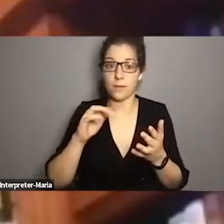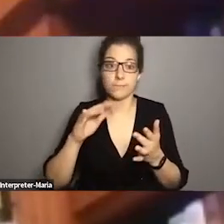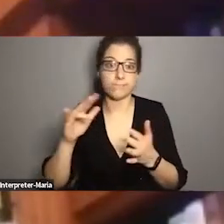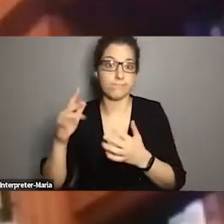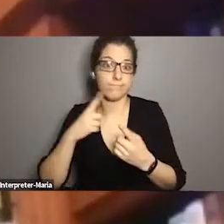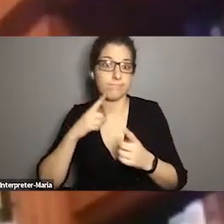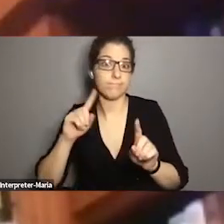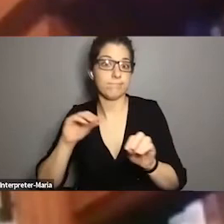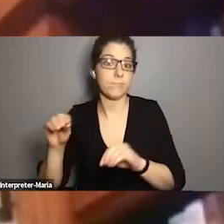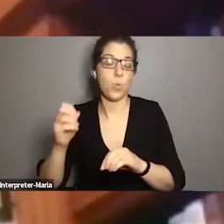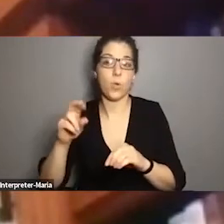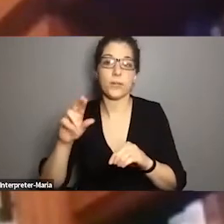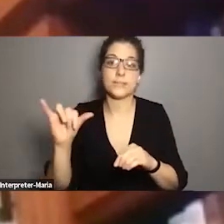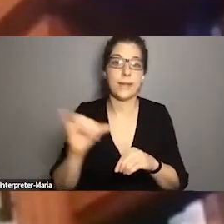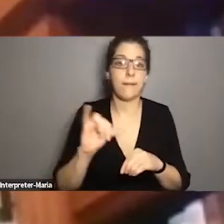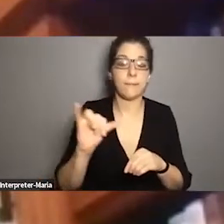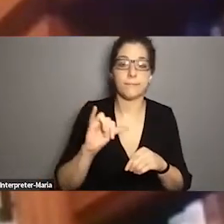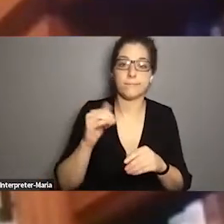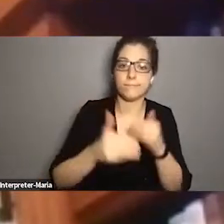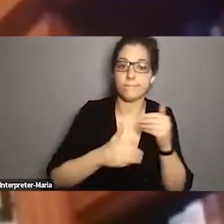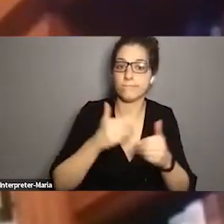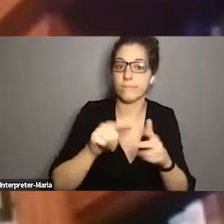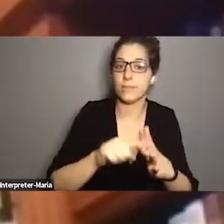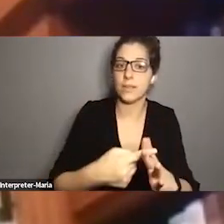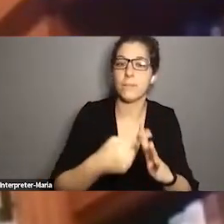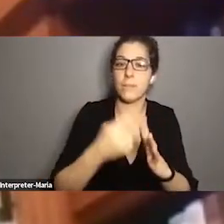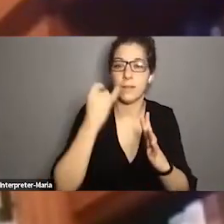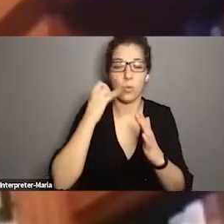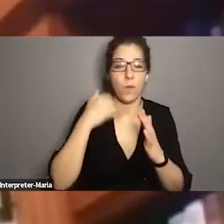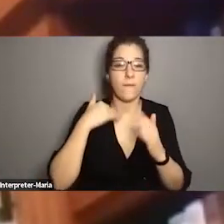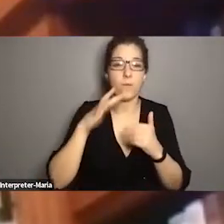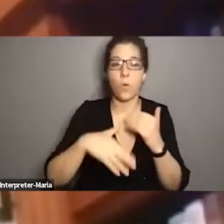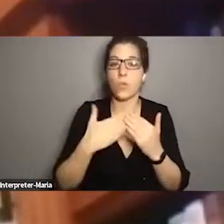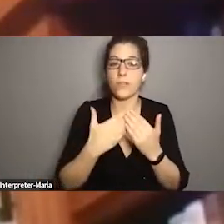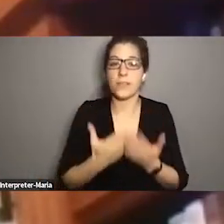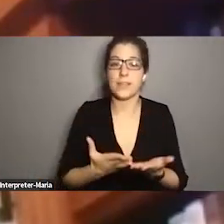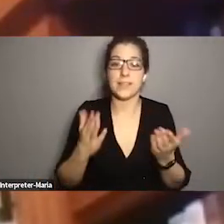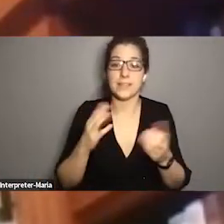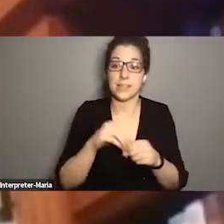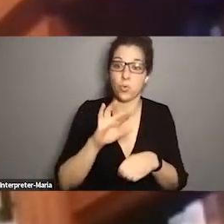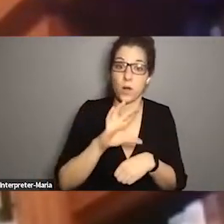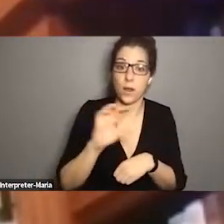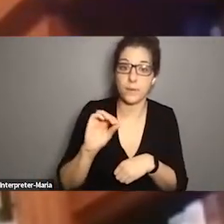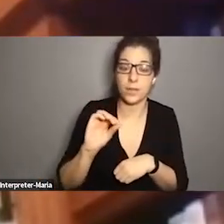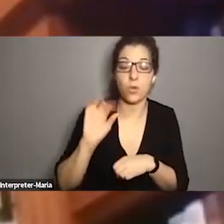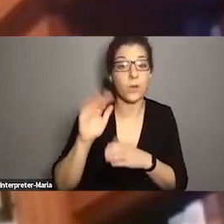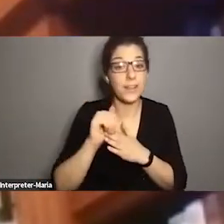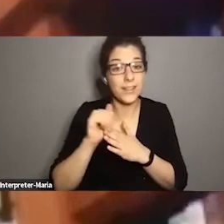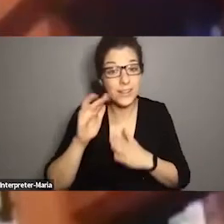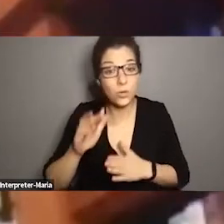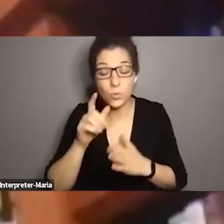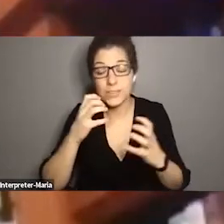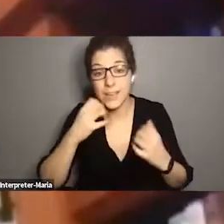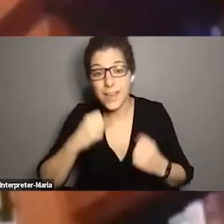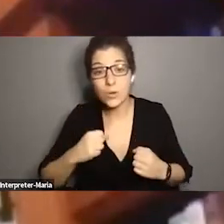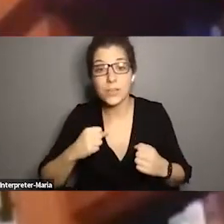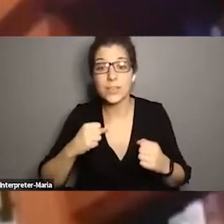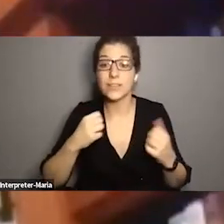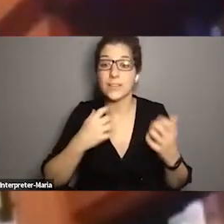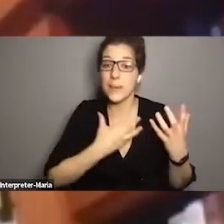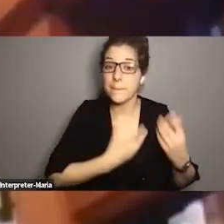be at the same cadence in the beginning. But if you have all of those things in your company and a great leader who's caring and compassionate